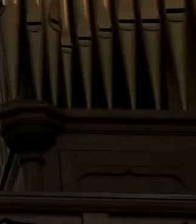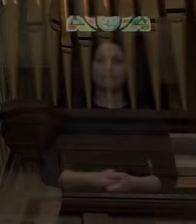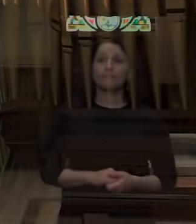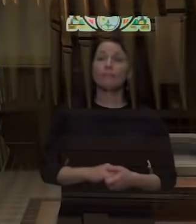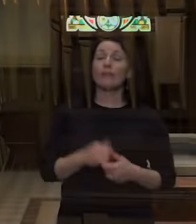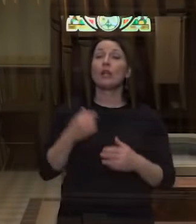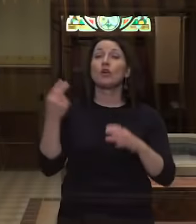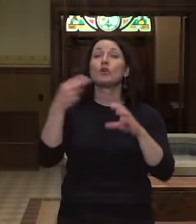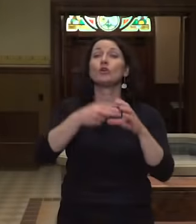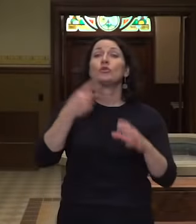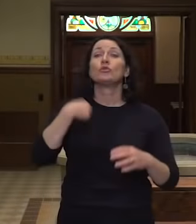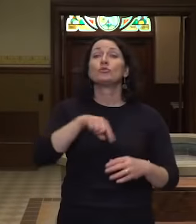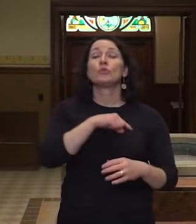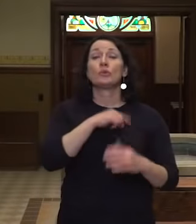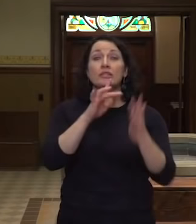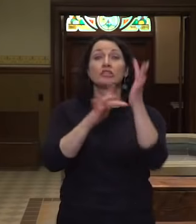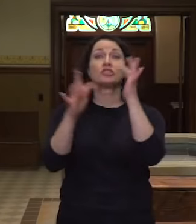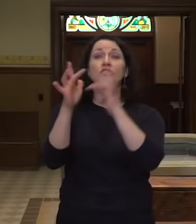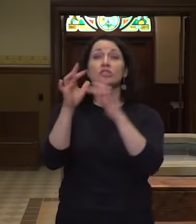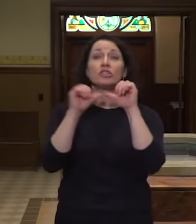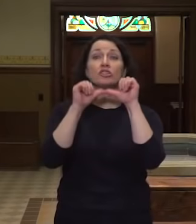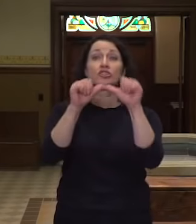Please join us in Jesus Lives.